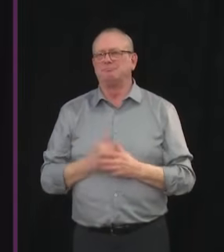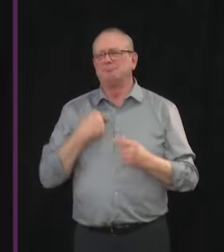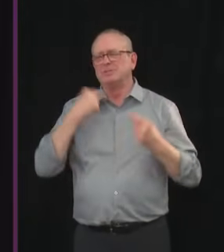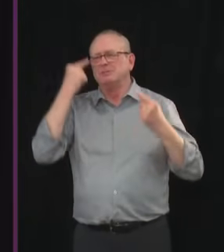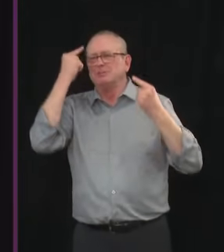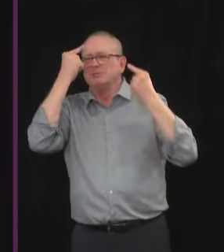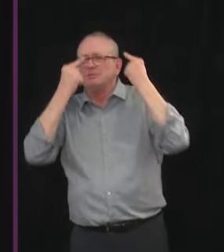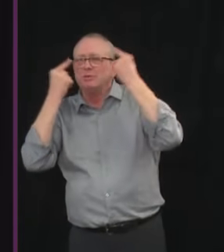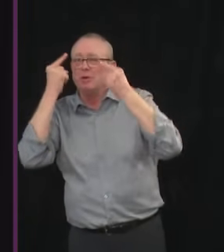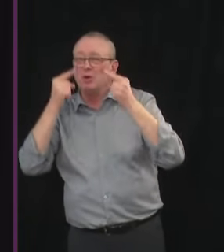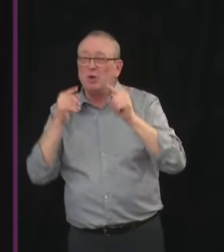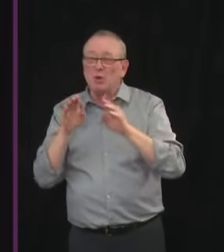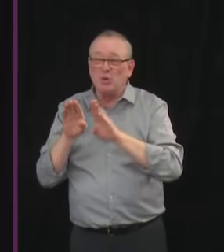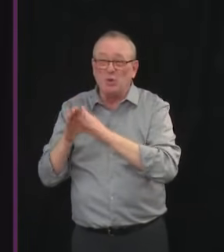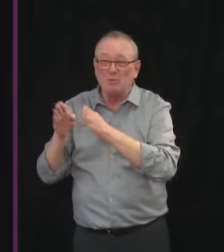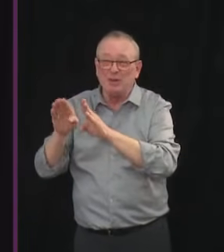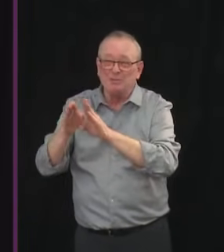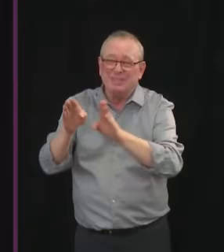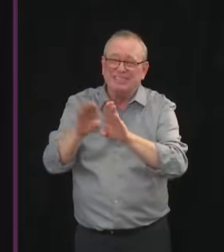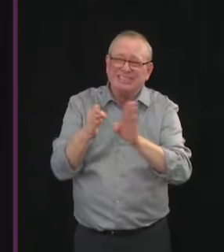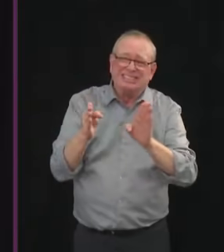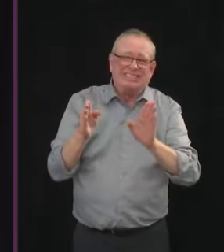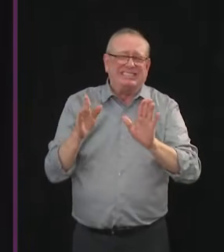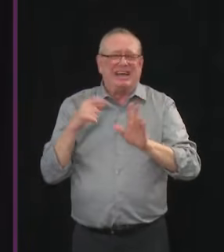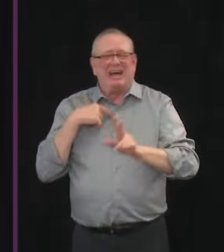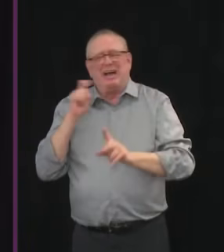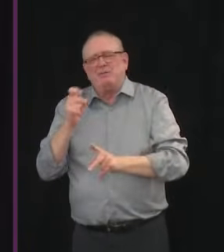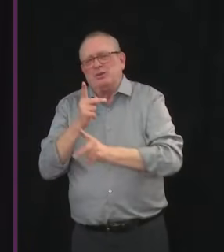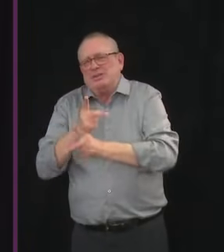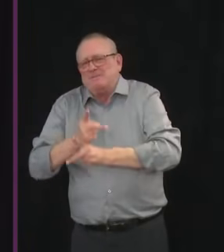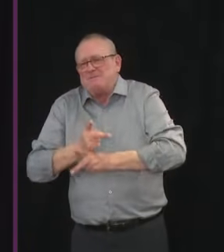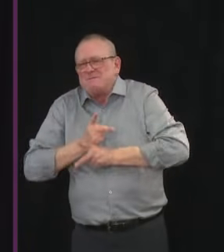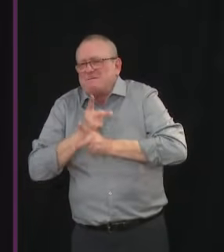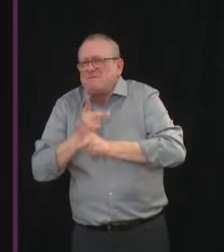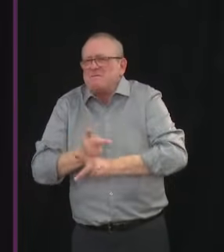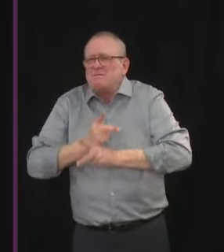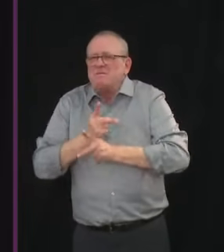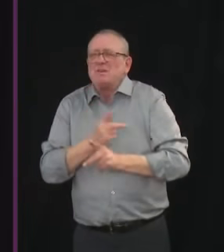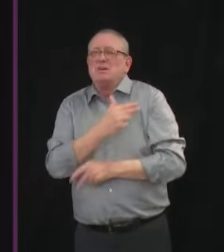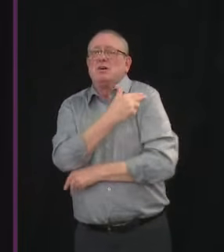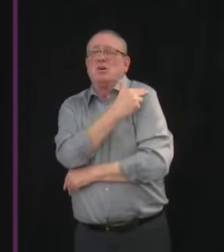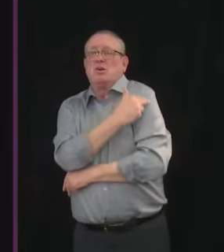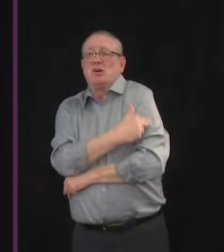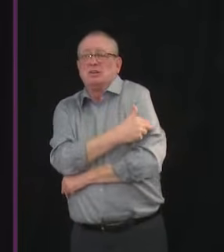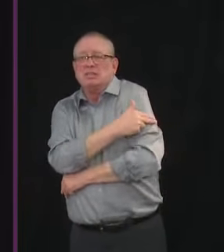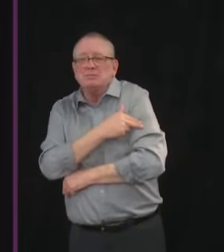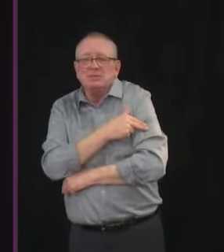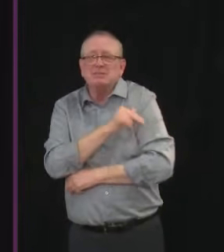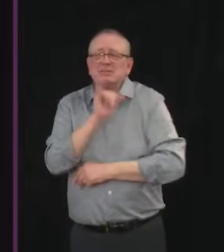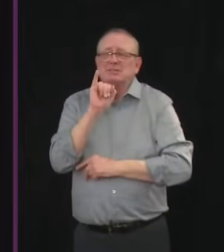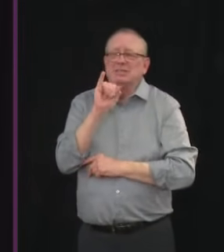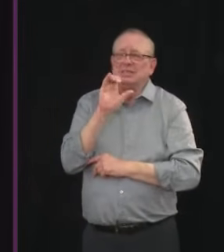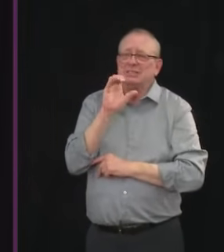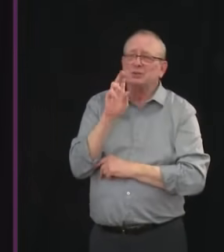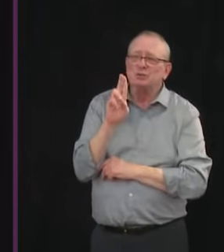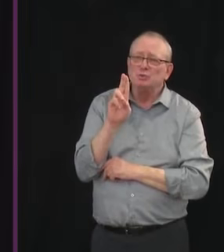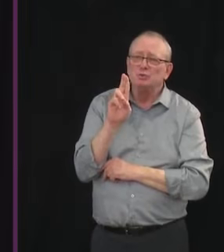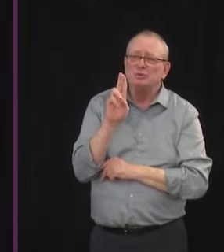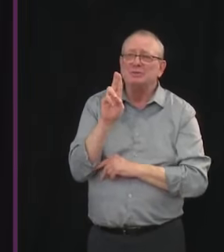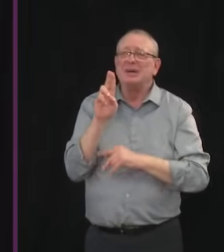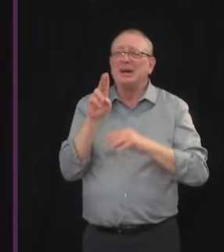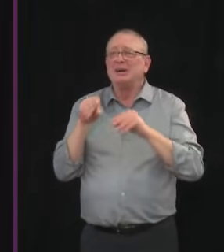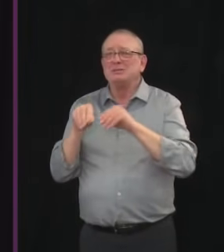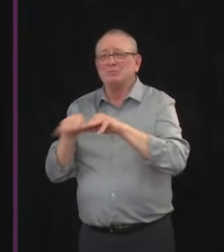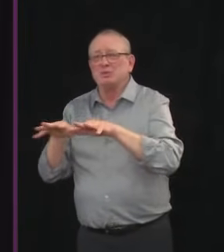the last month, we've seen active cases, hospitalizations, ICU admissions, and our transmission rate decline. This